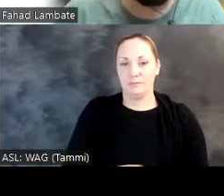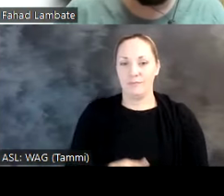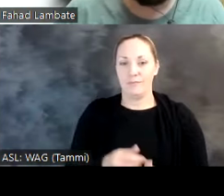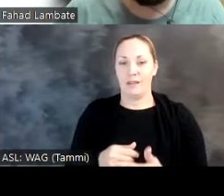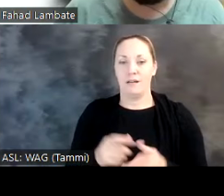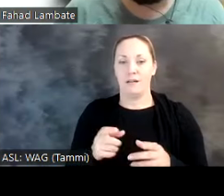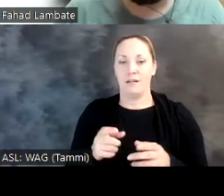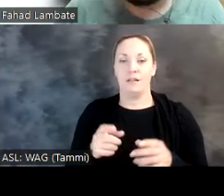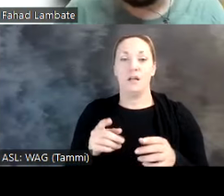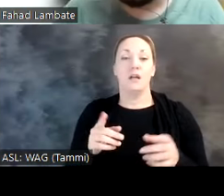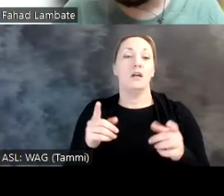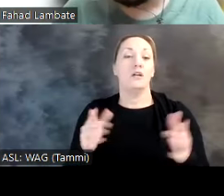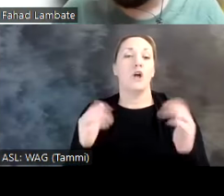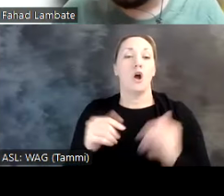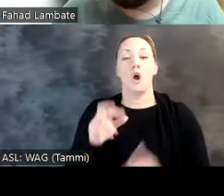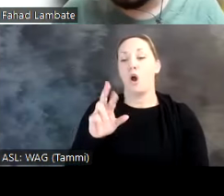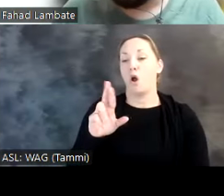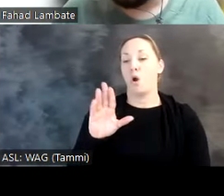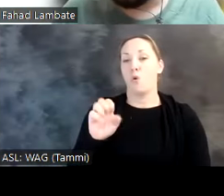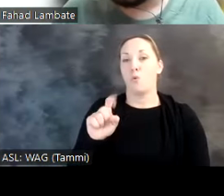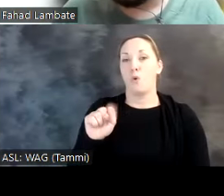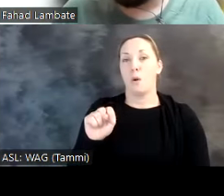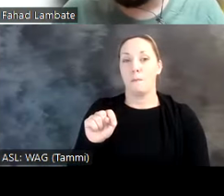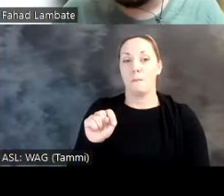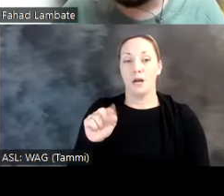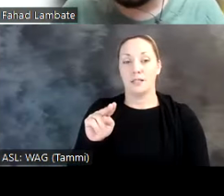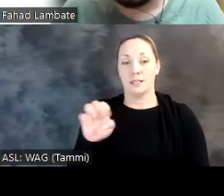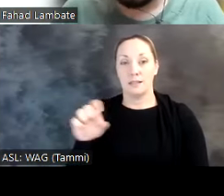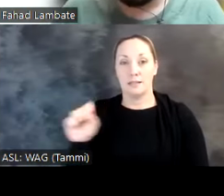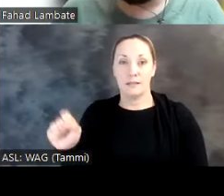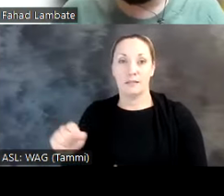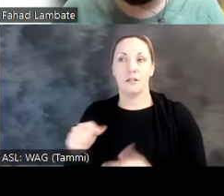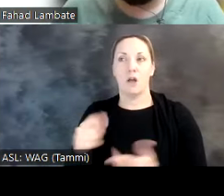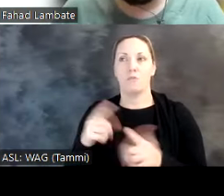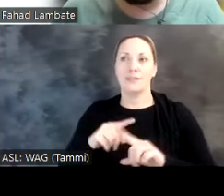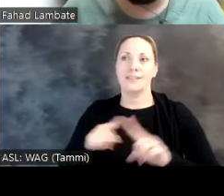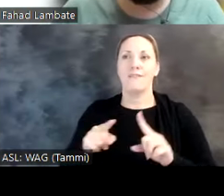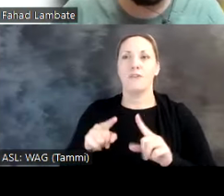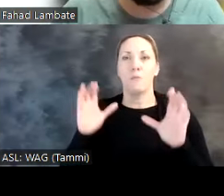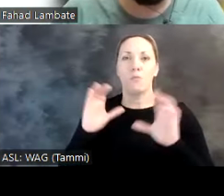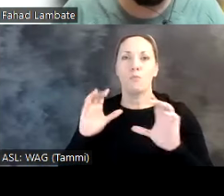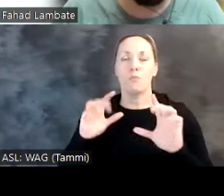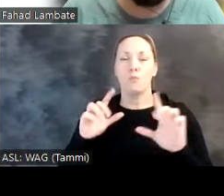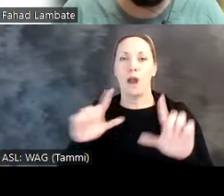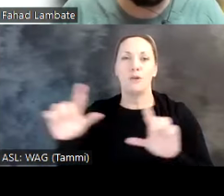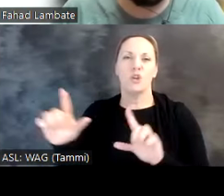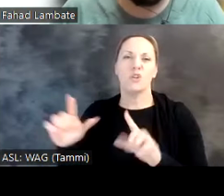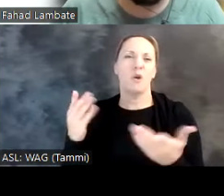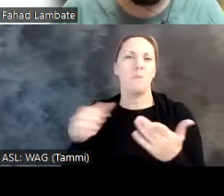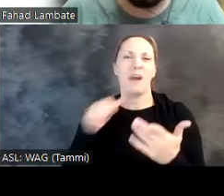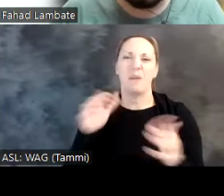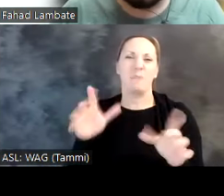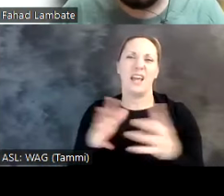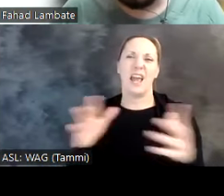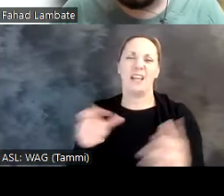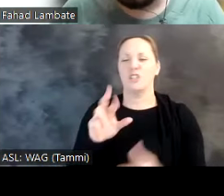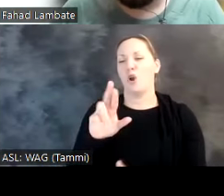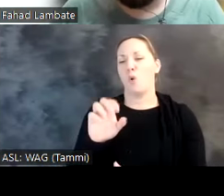could be inconsistent across different platforms, different browsers. So the robustness might not be so